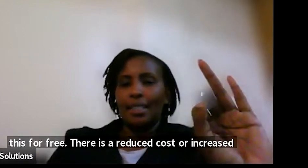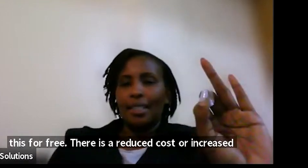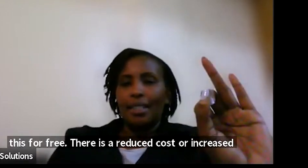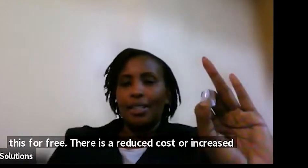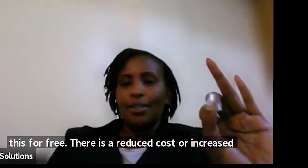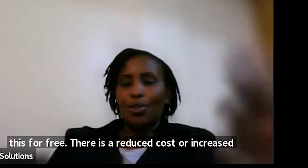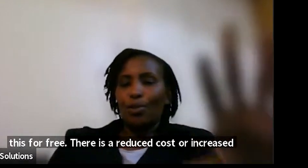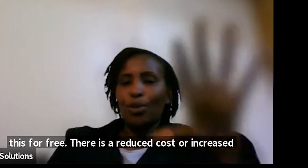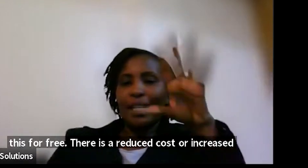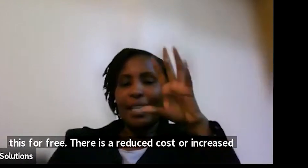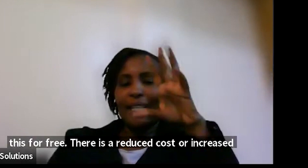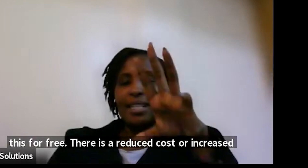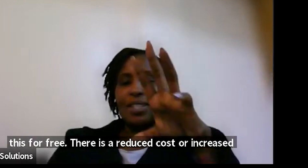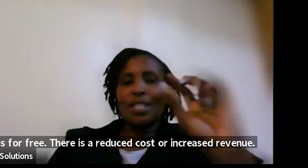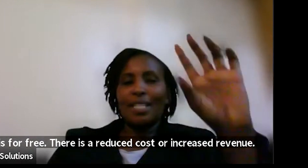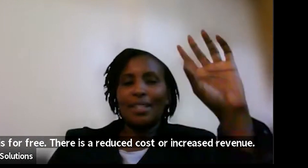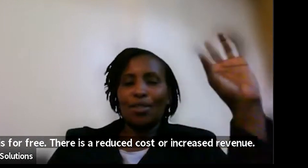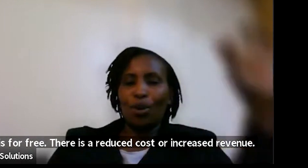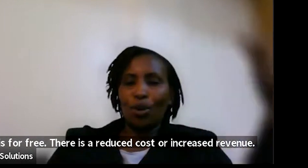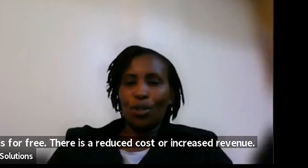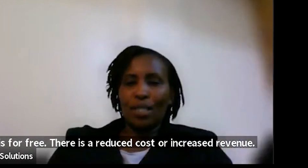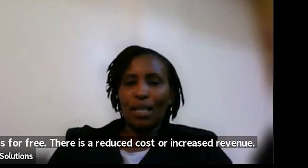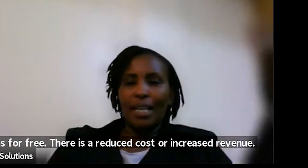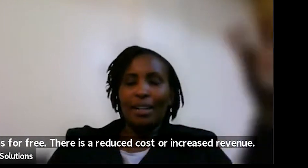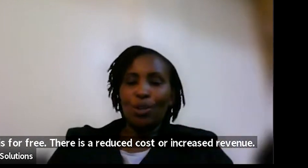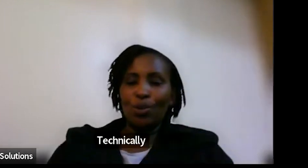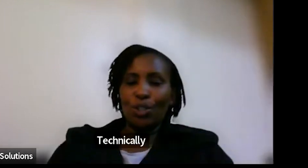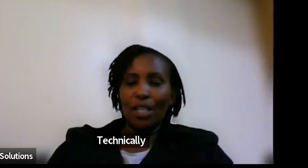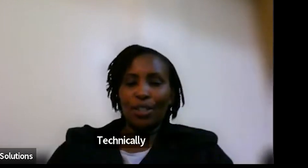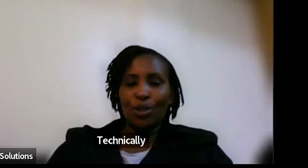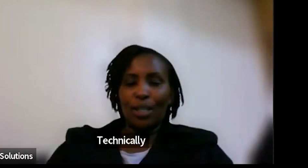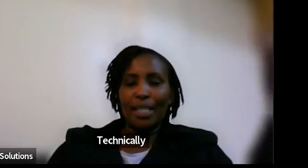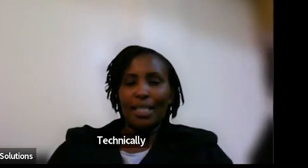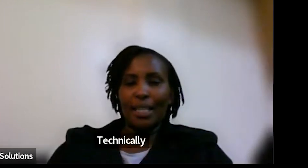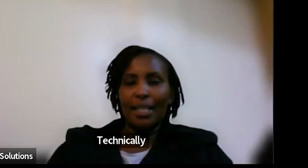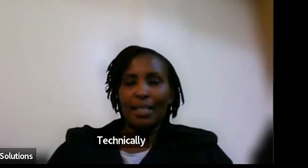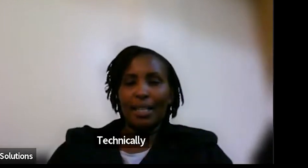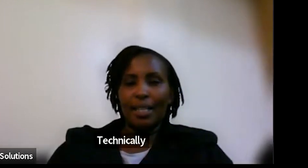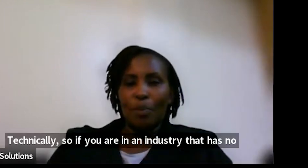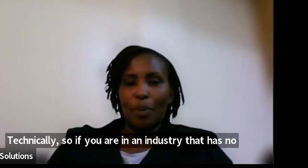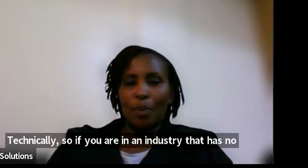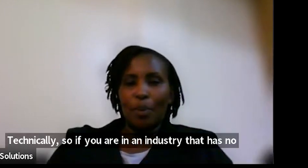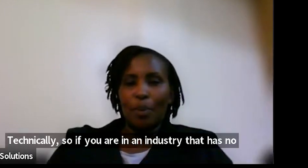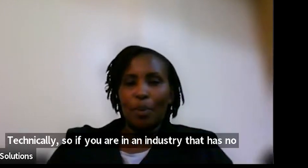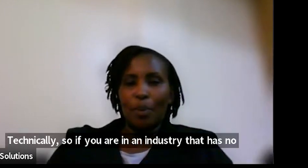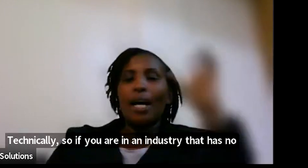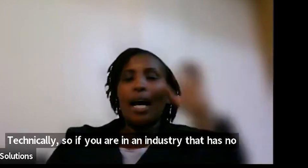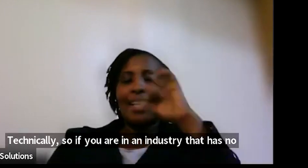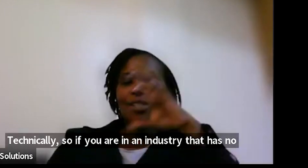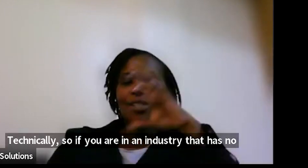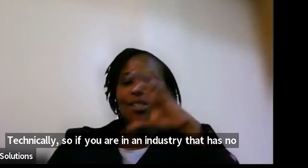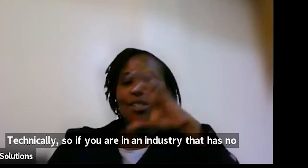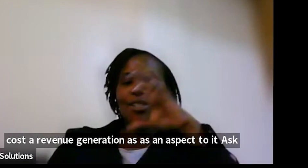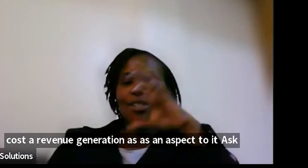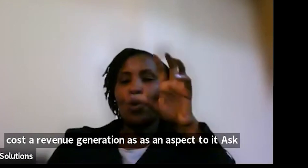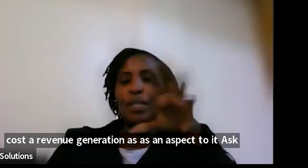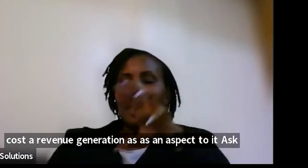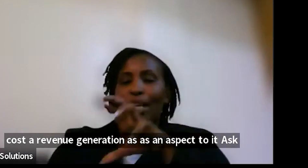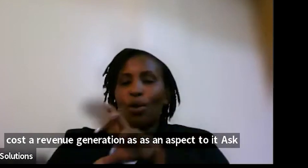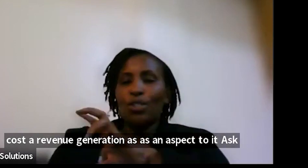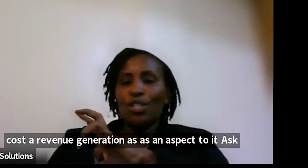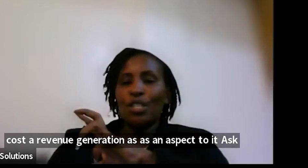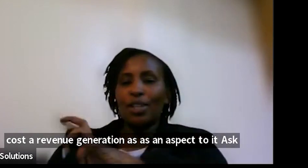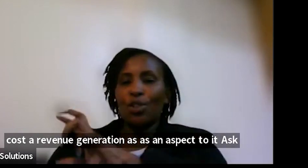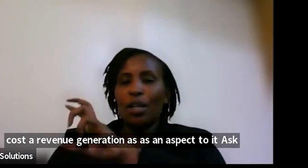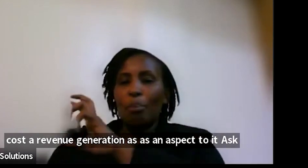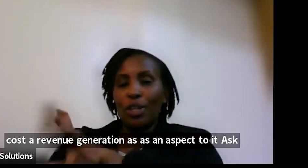technically. So if you're in an industry that has no cost revenue generation as an aspect to it, ask yourself, what